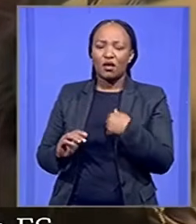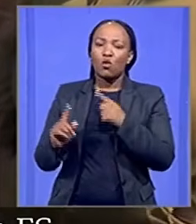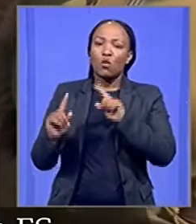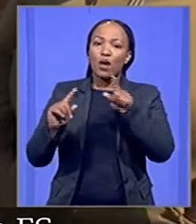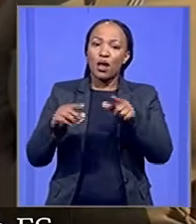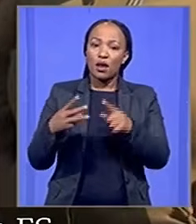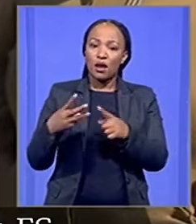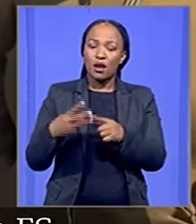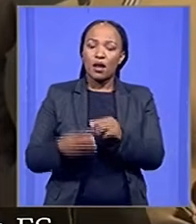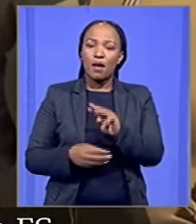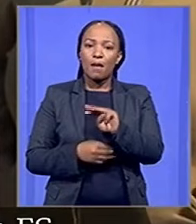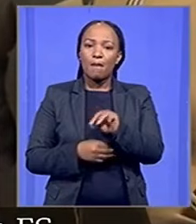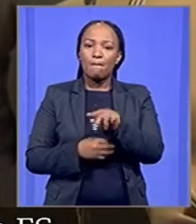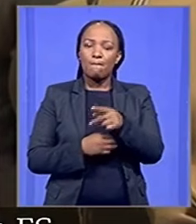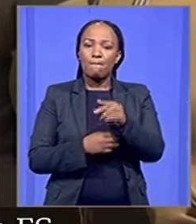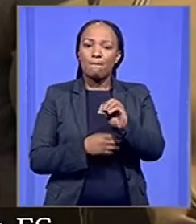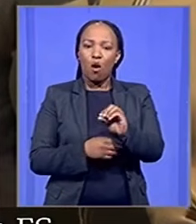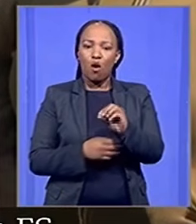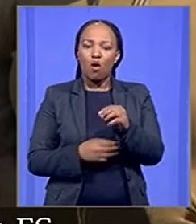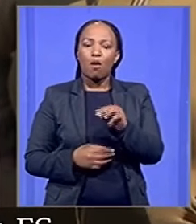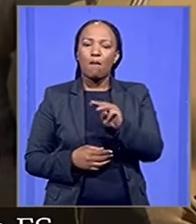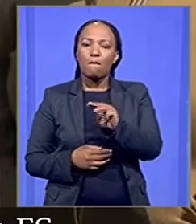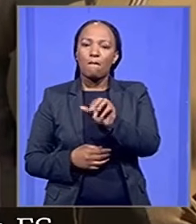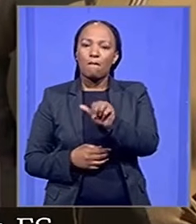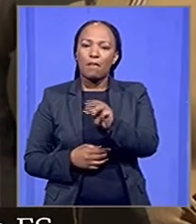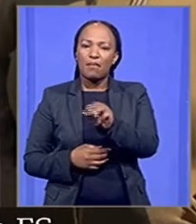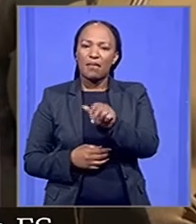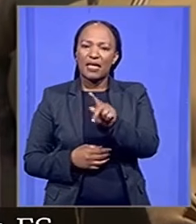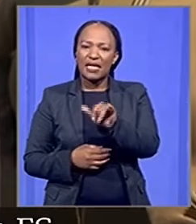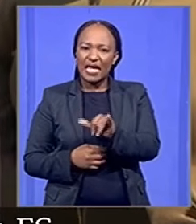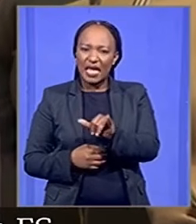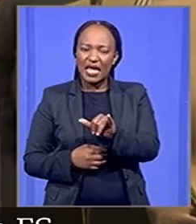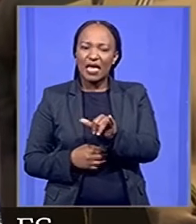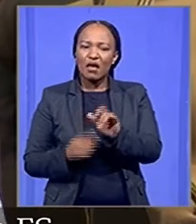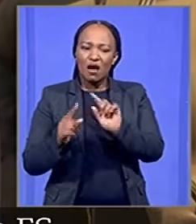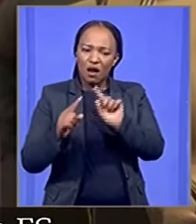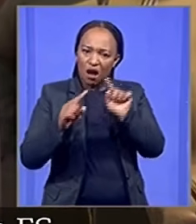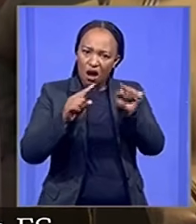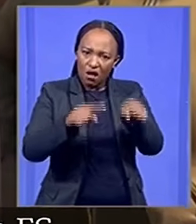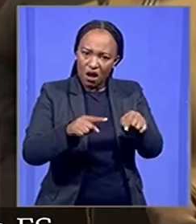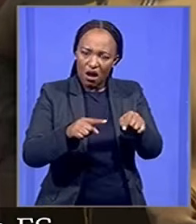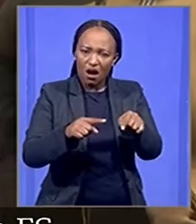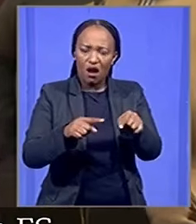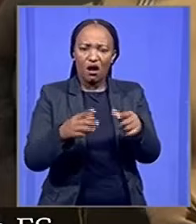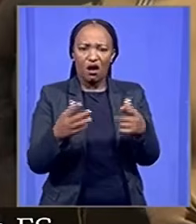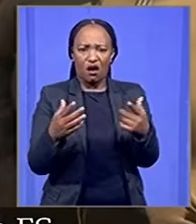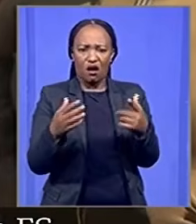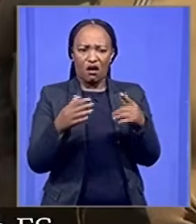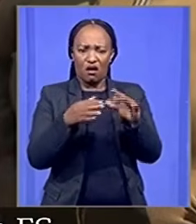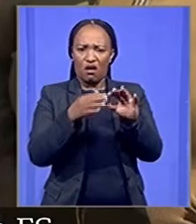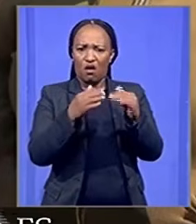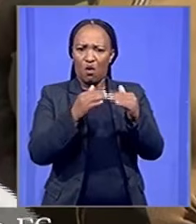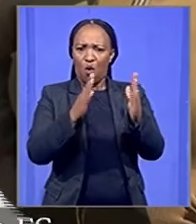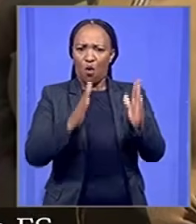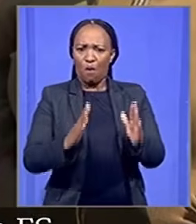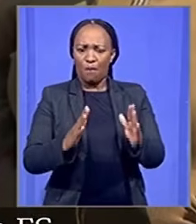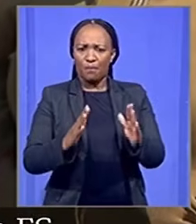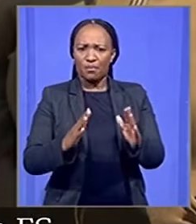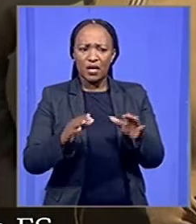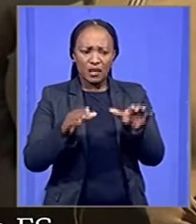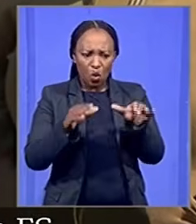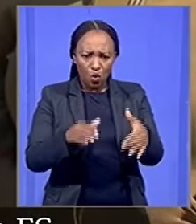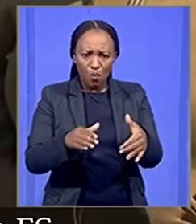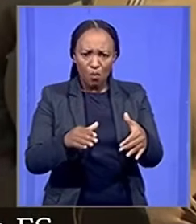Mameki Mogele Moalusi mistress wa Tsoseletso. Hantse re le mo groupung ho kena message o